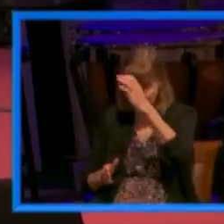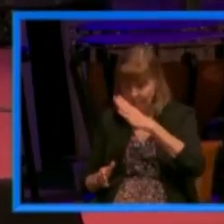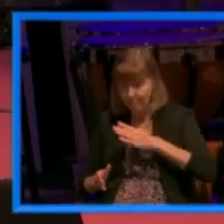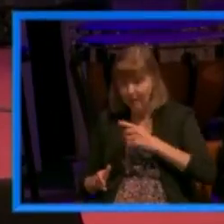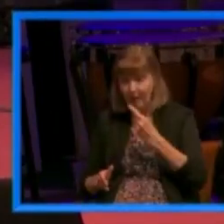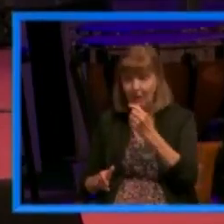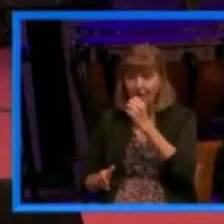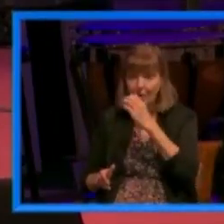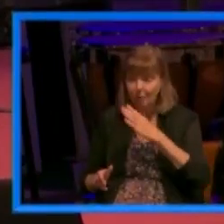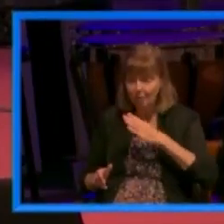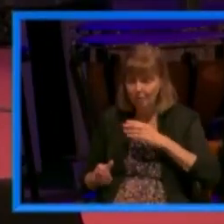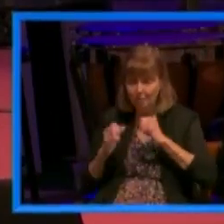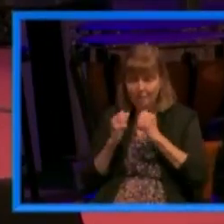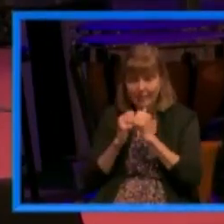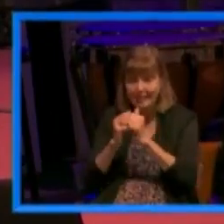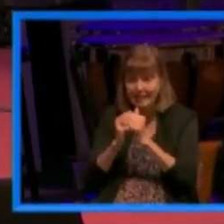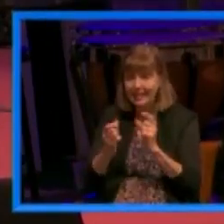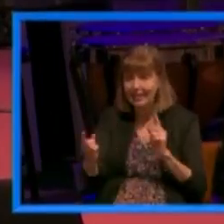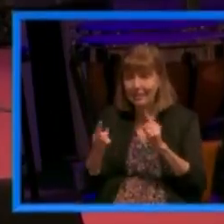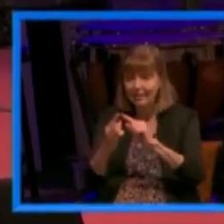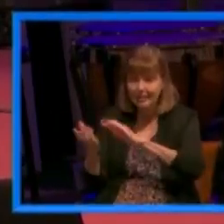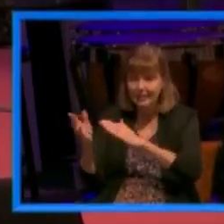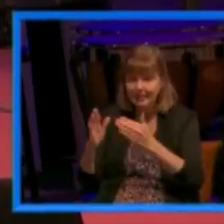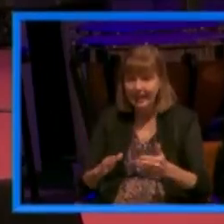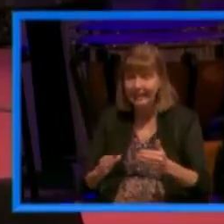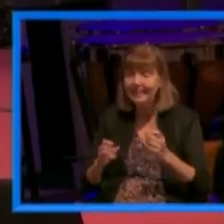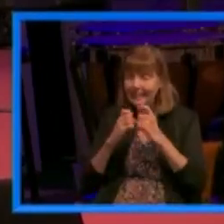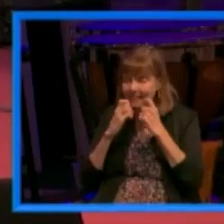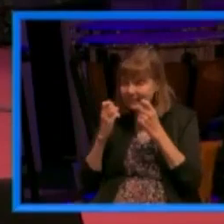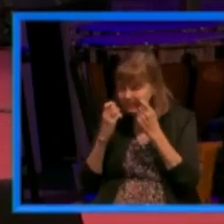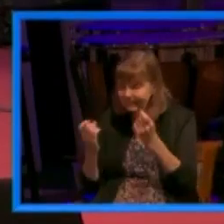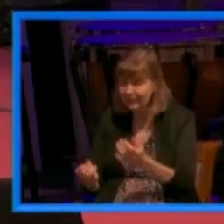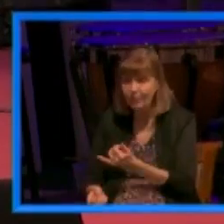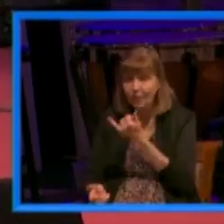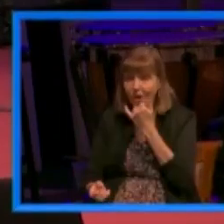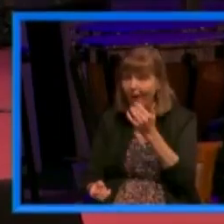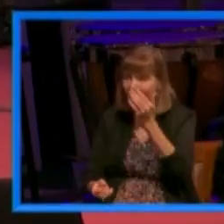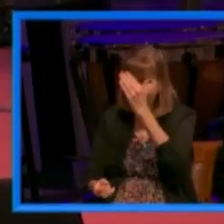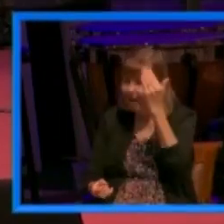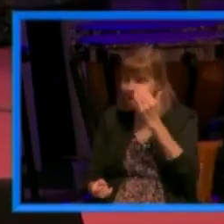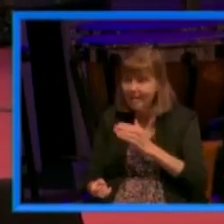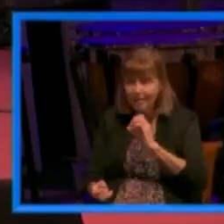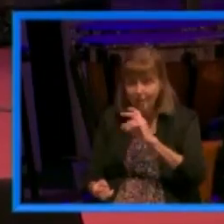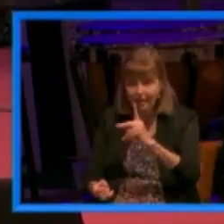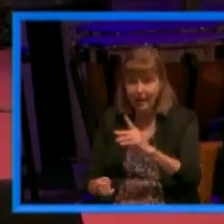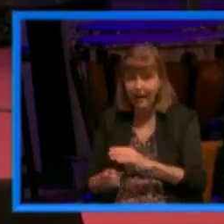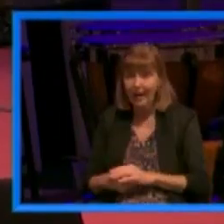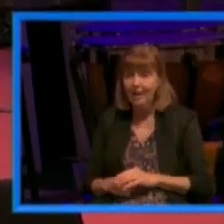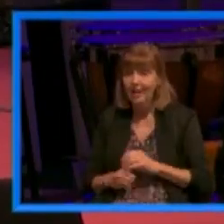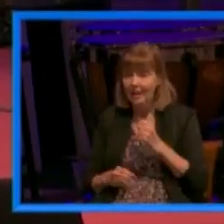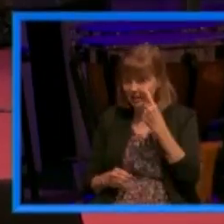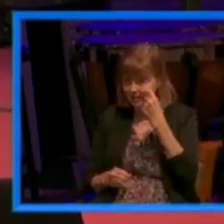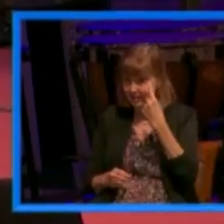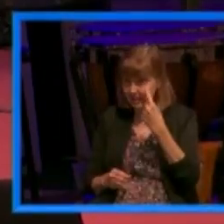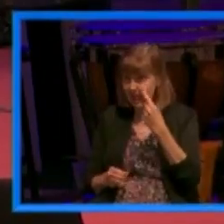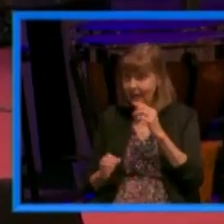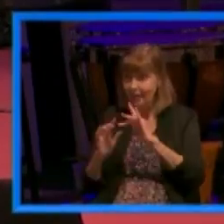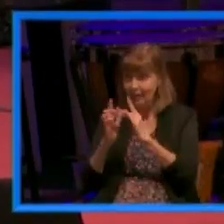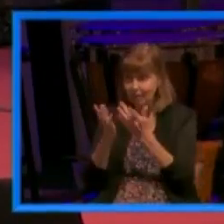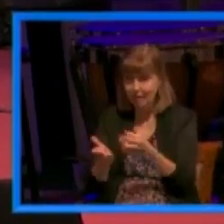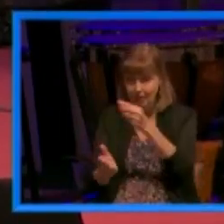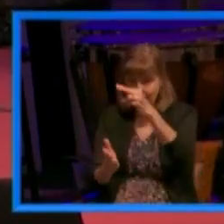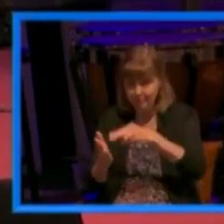is wrong. It is never okay. And this is where we understand when we read the Bible, there are things in the Bible, don't miss this now, there are things in the Bible that